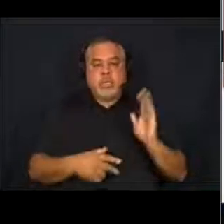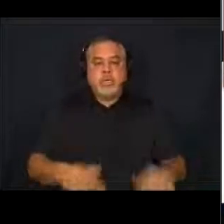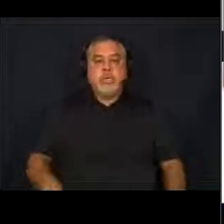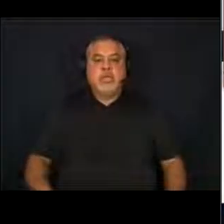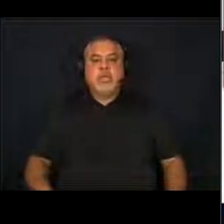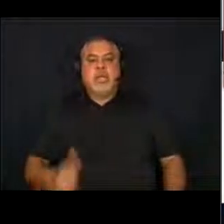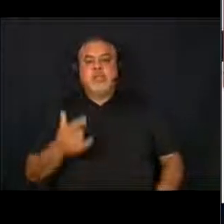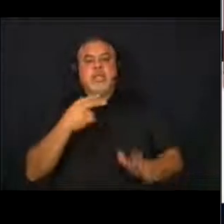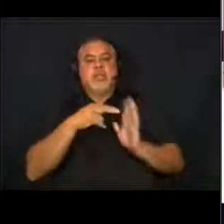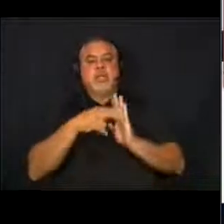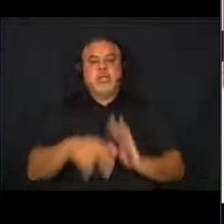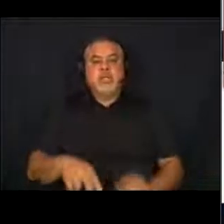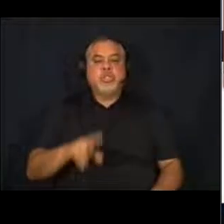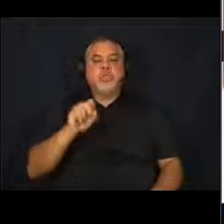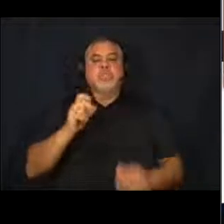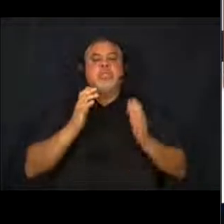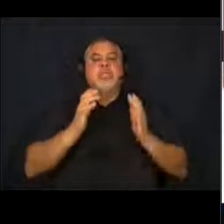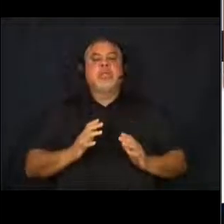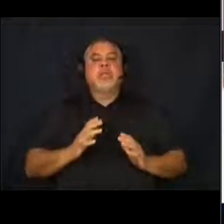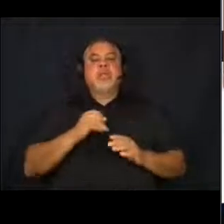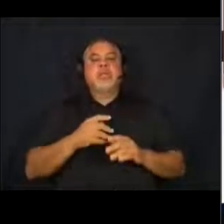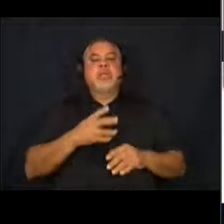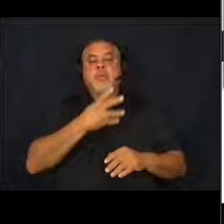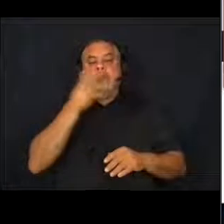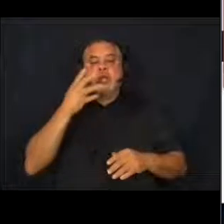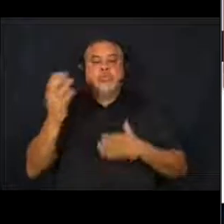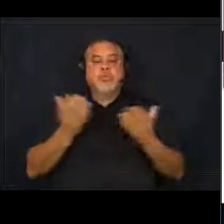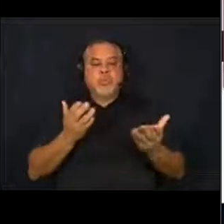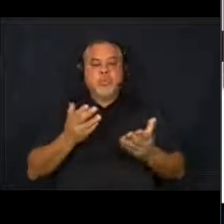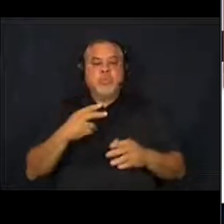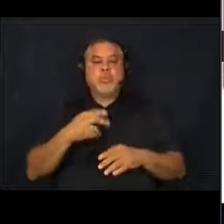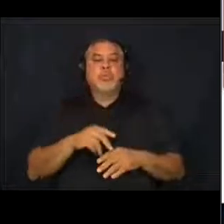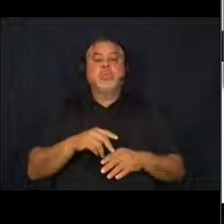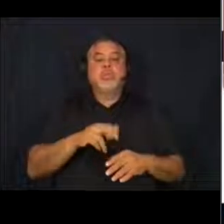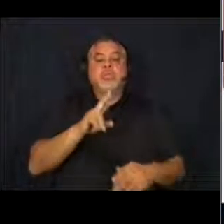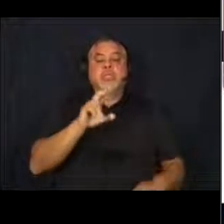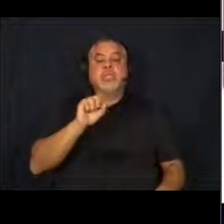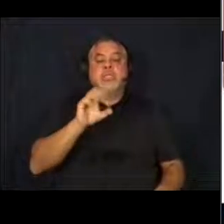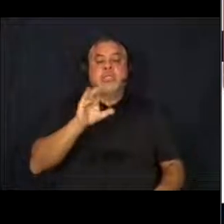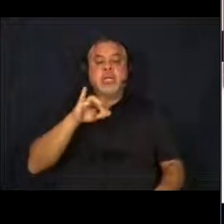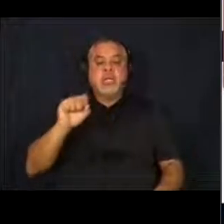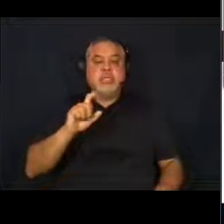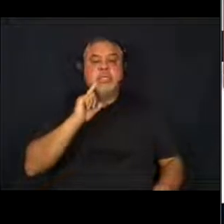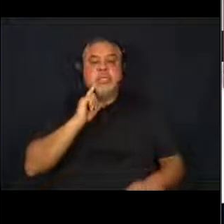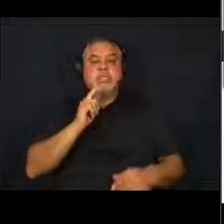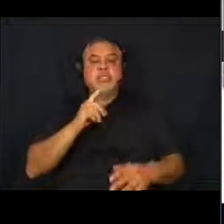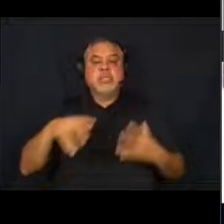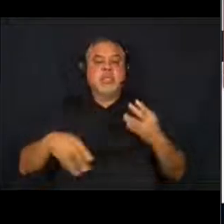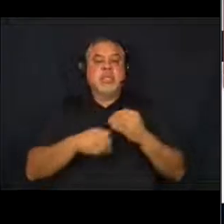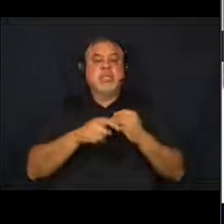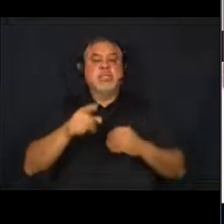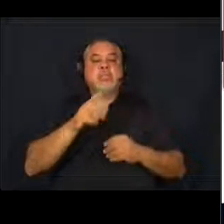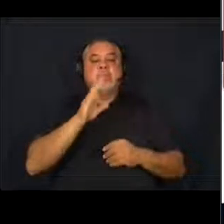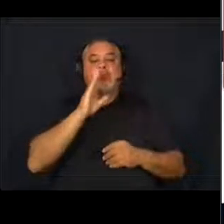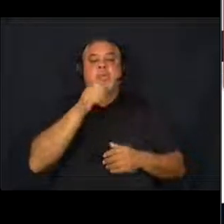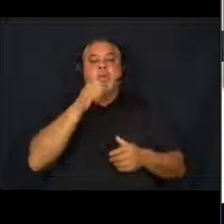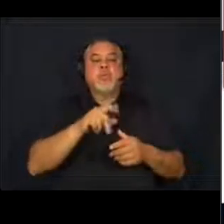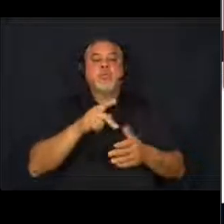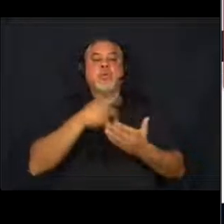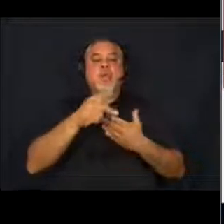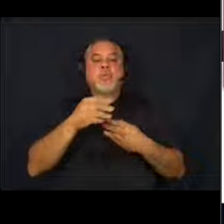read? U.S. Citizen and Immigration Services, USCIS, is expanding its direct mail program to provide